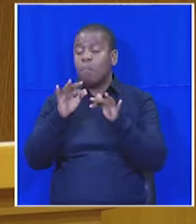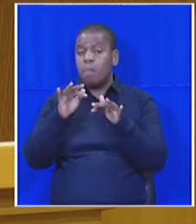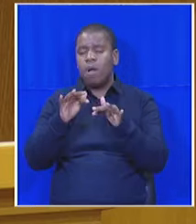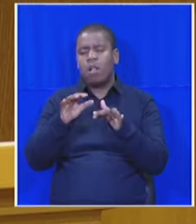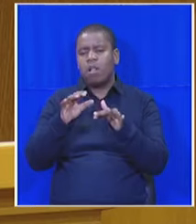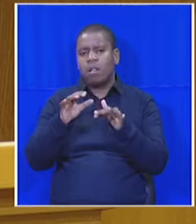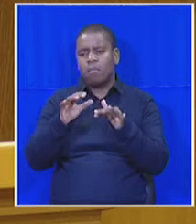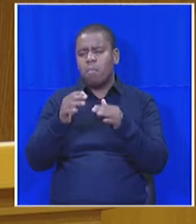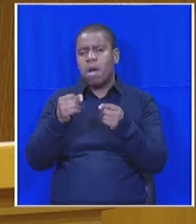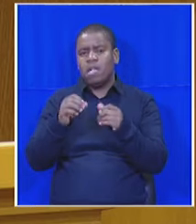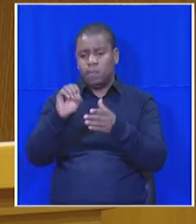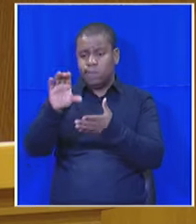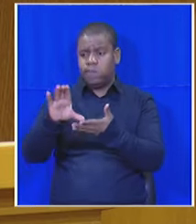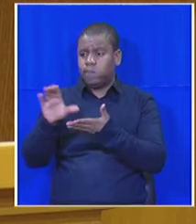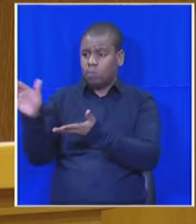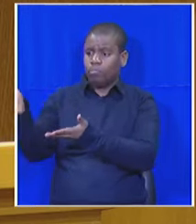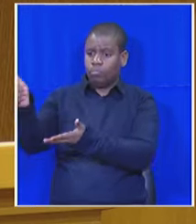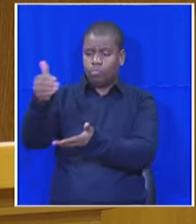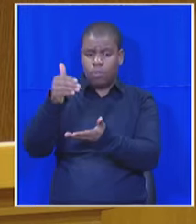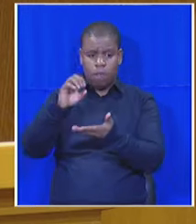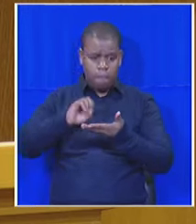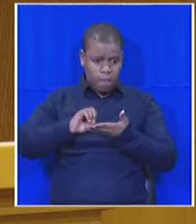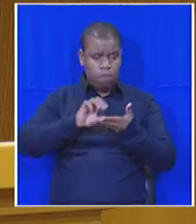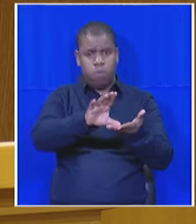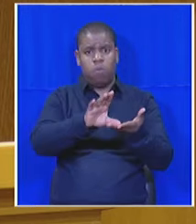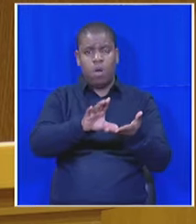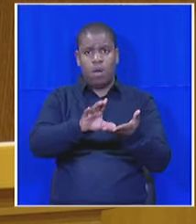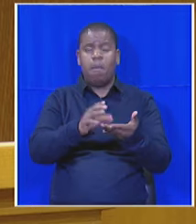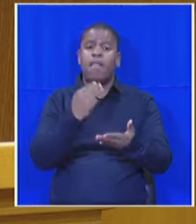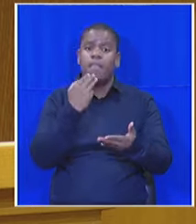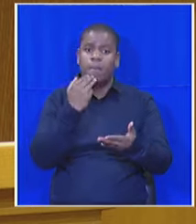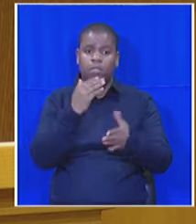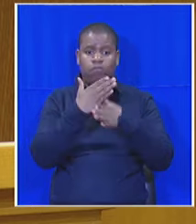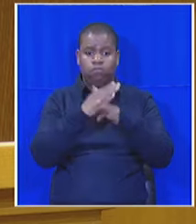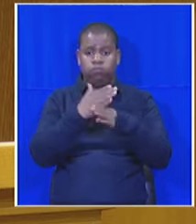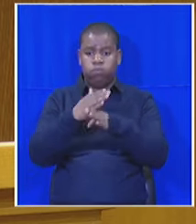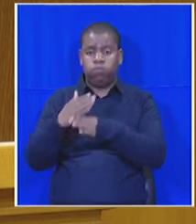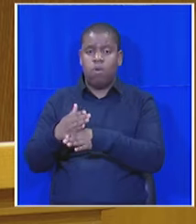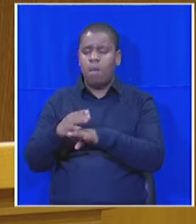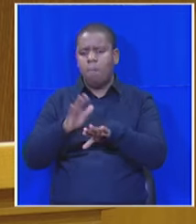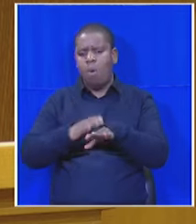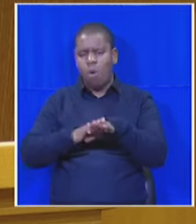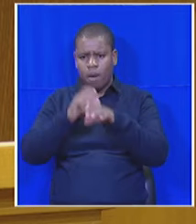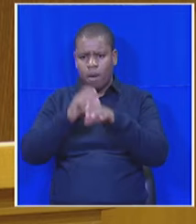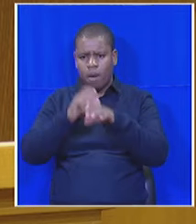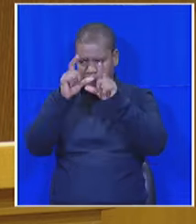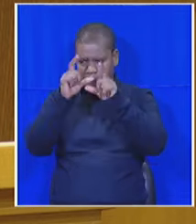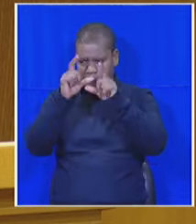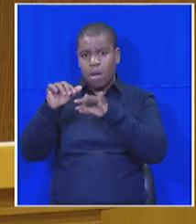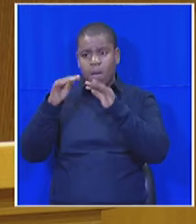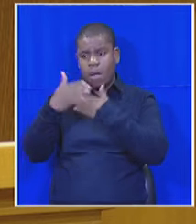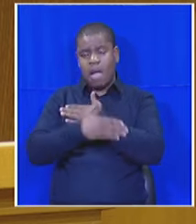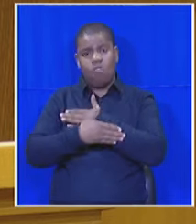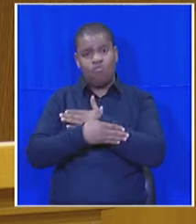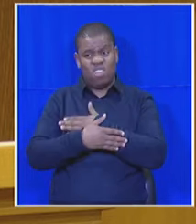goes towards spending it to prevent diabetes and awareness on the challenges that our country